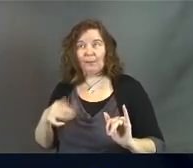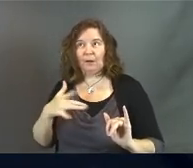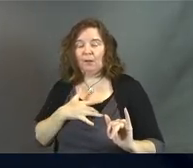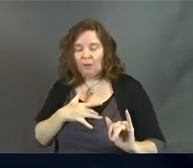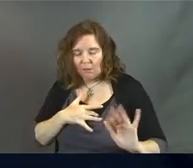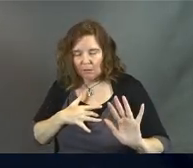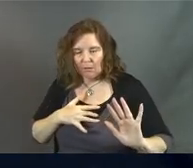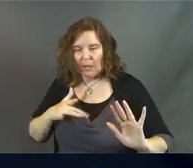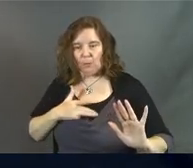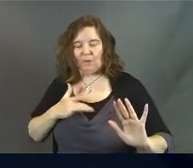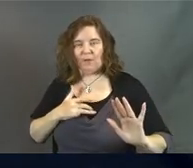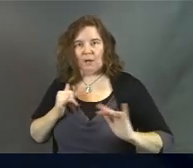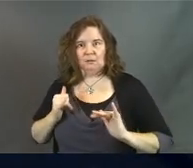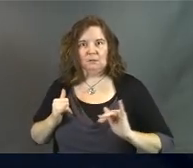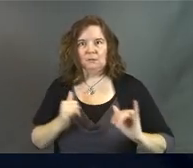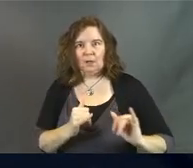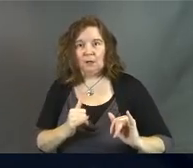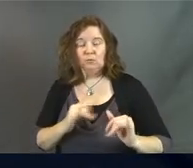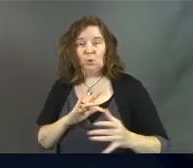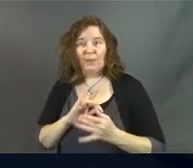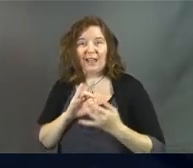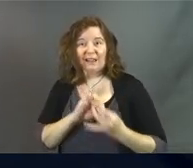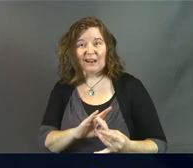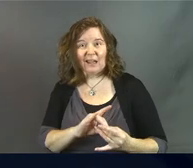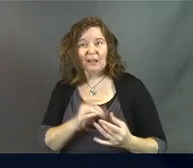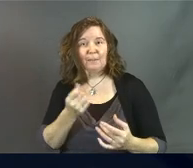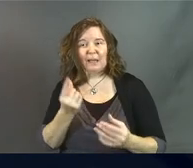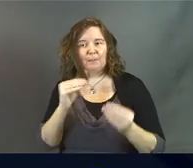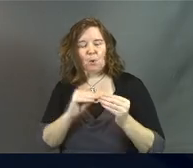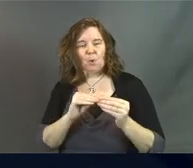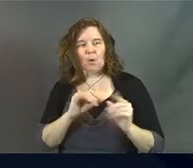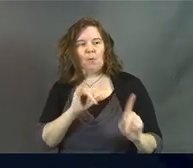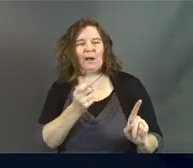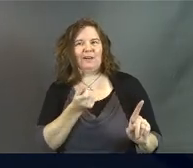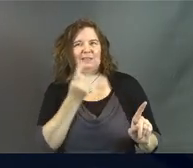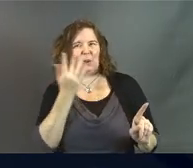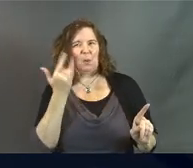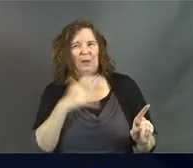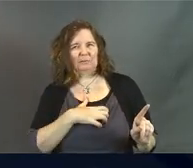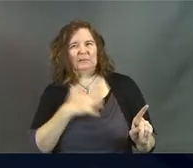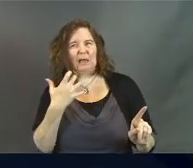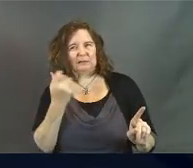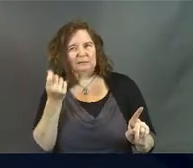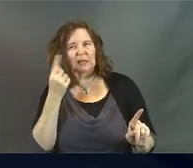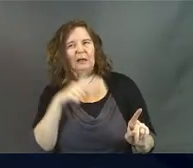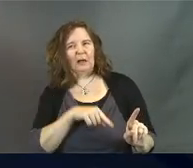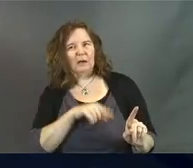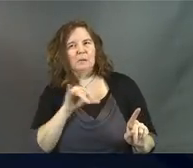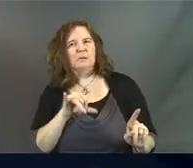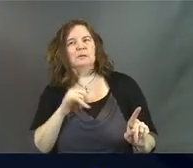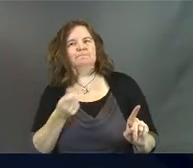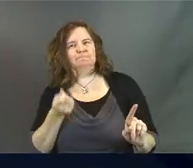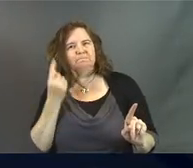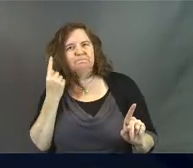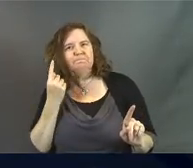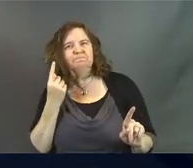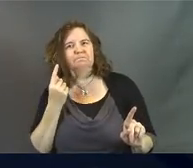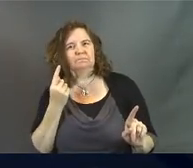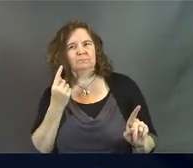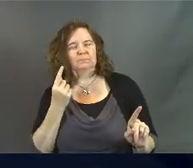of those things. And so empathy and connection make a little bit more sense because they're in our in-group and we get it.